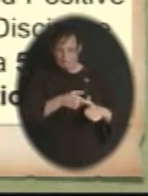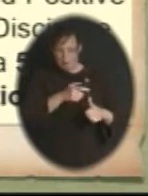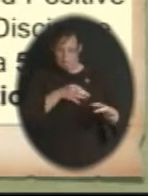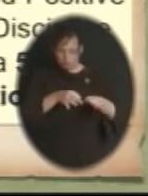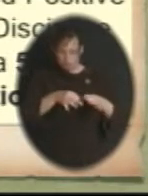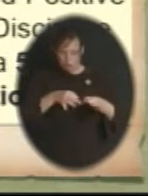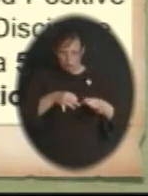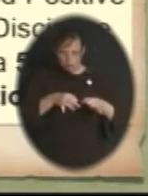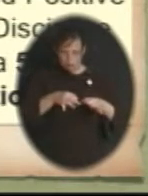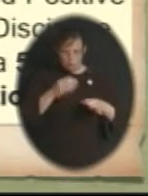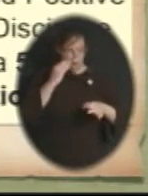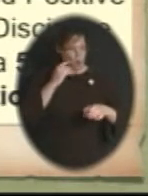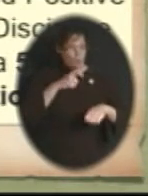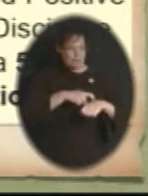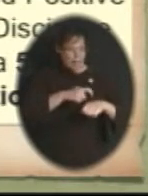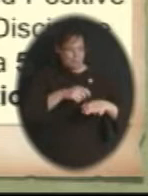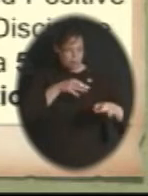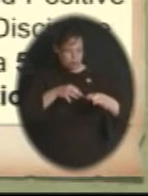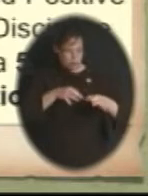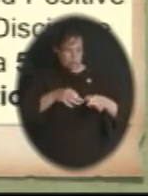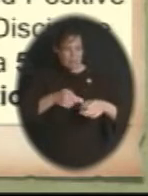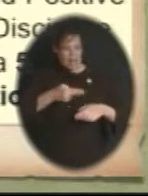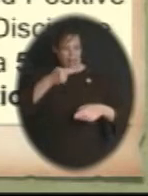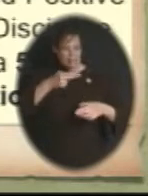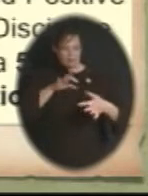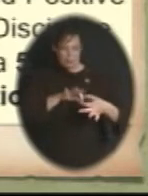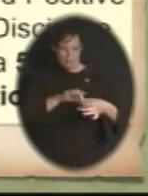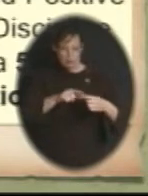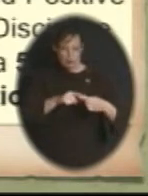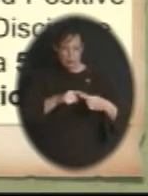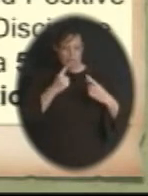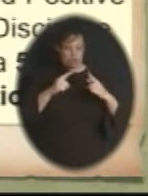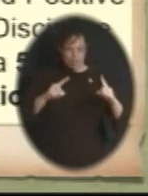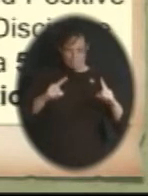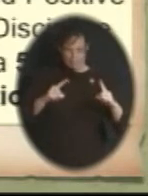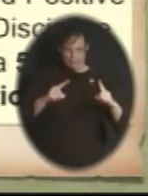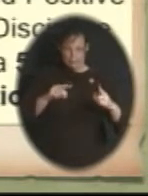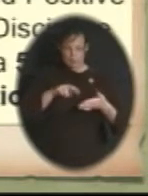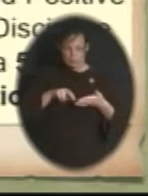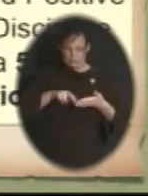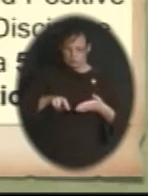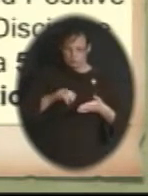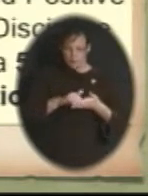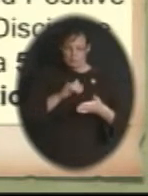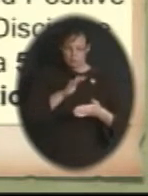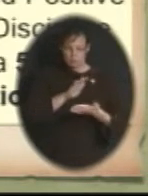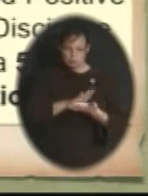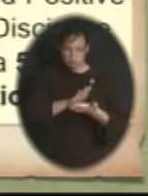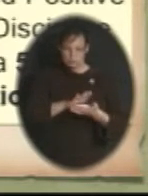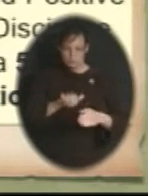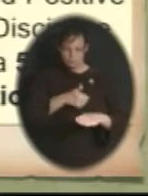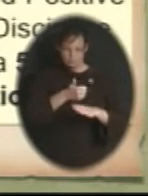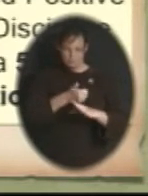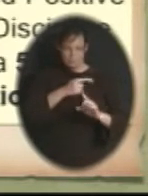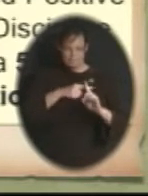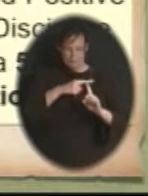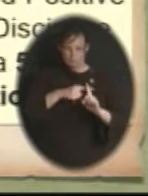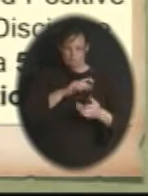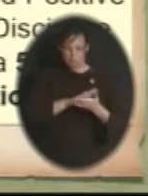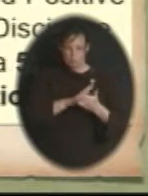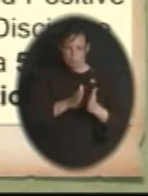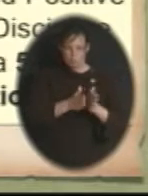time and instruction is highly correlated to student achievement. Okay? And the research says that schools that have implemented a positive school-wide